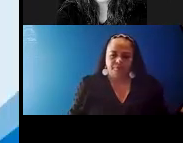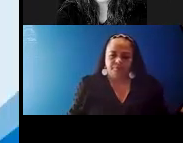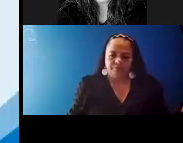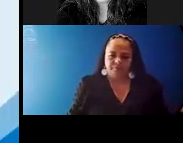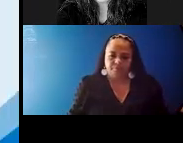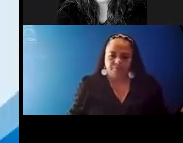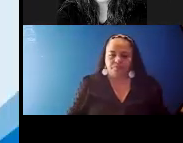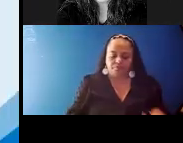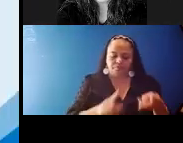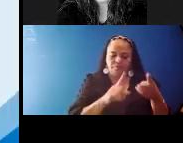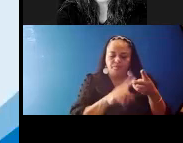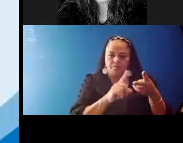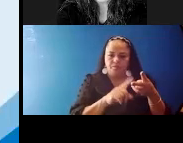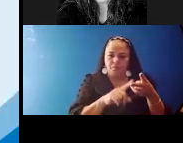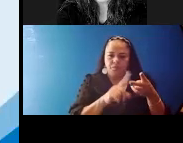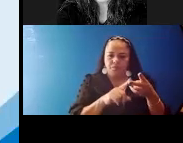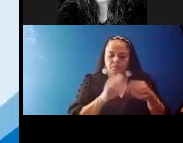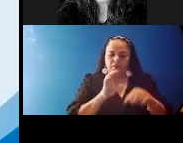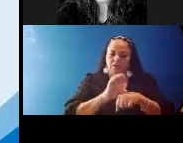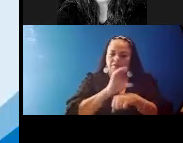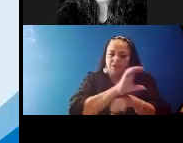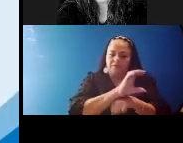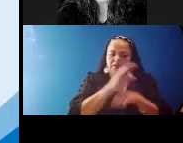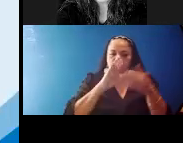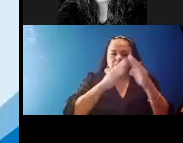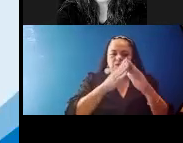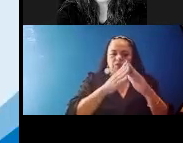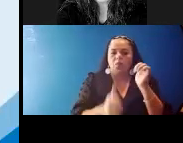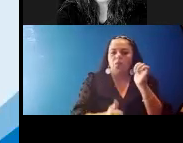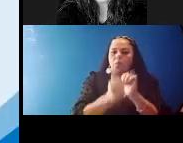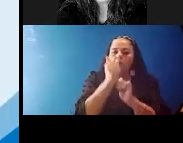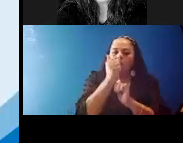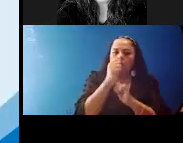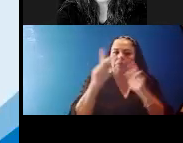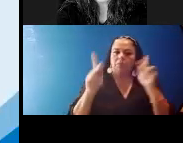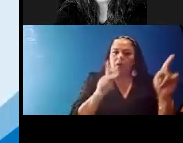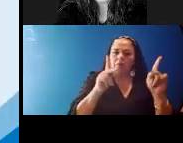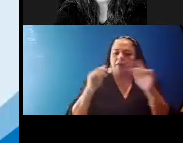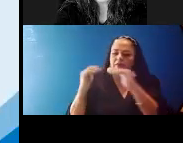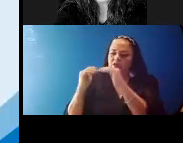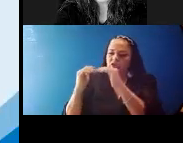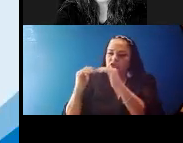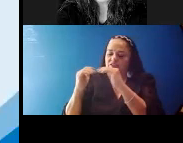This second point around investment, right? So investment in communities that most populate the justice sector, and